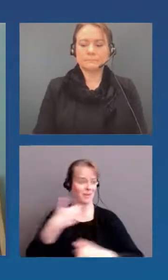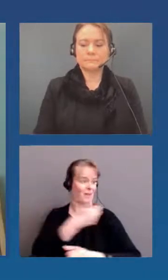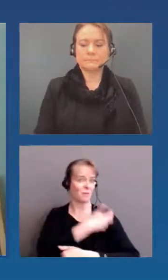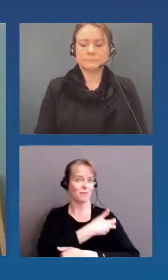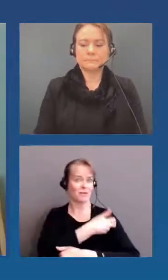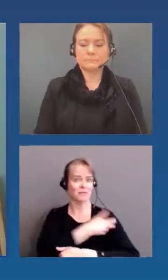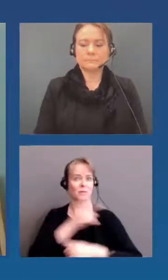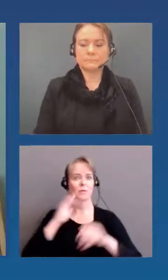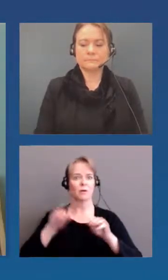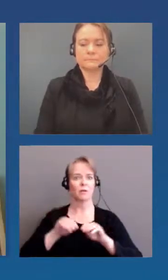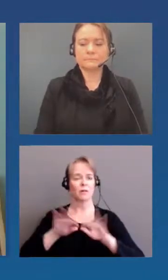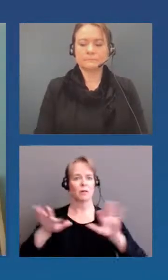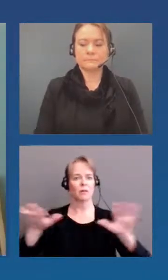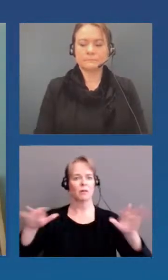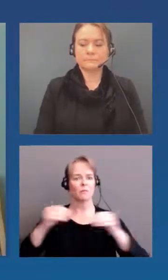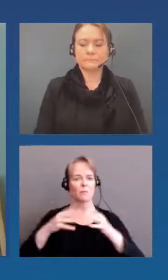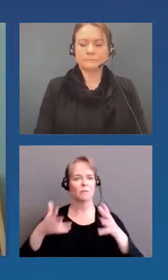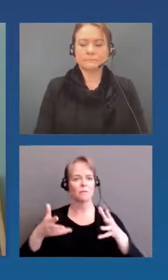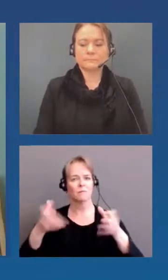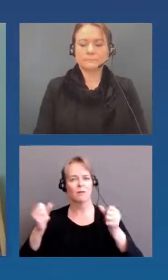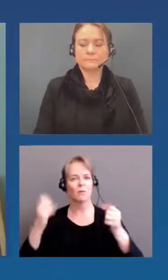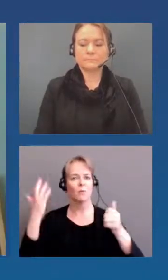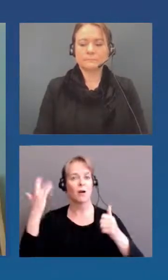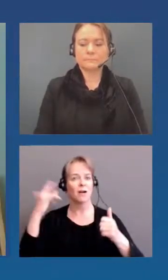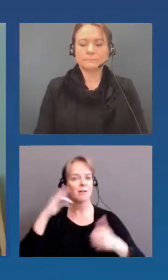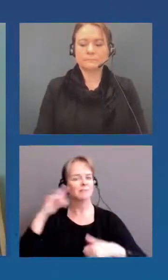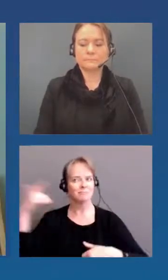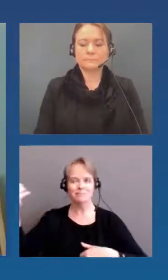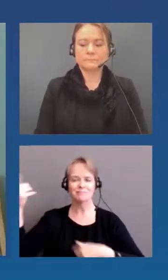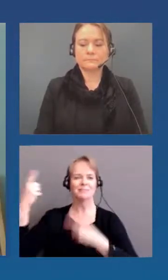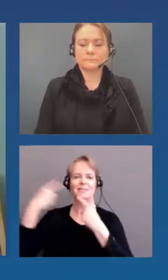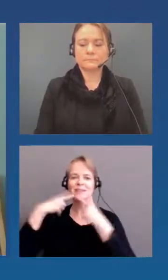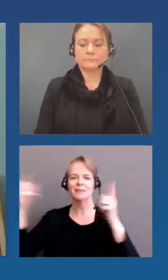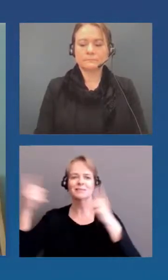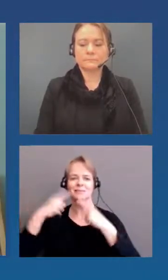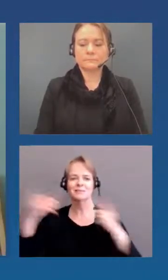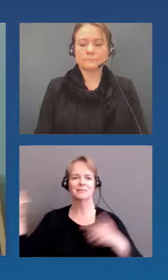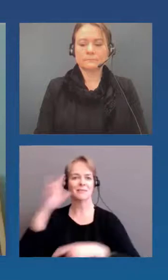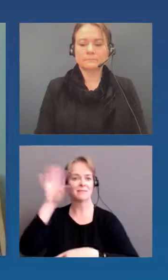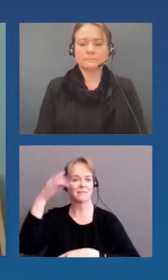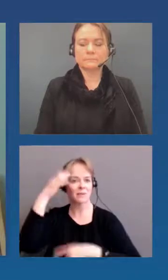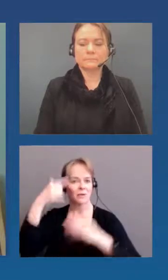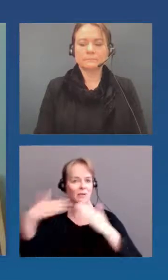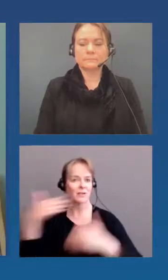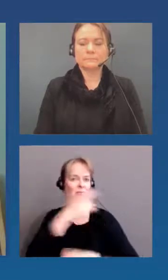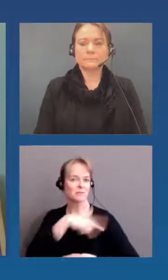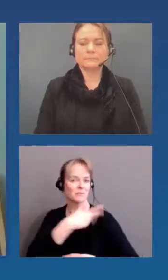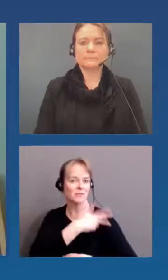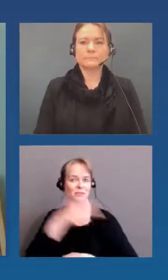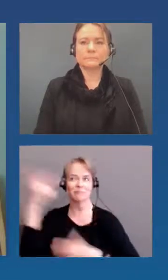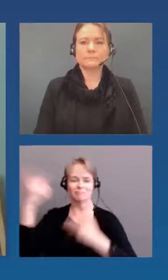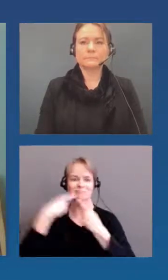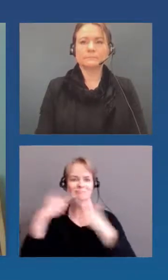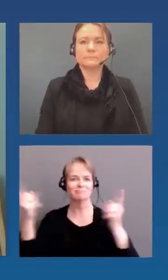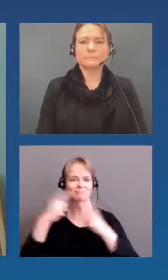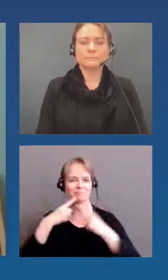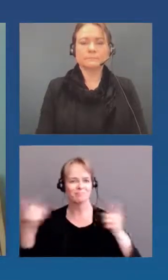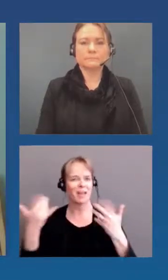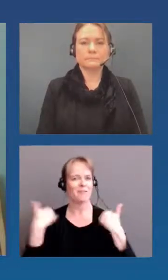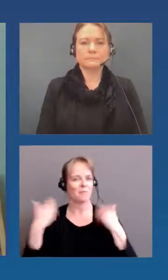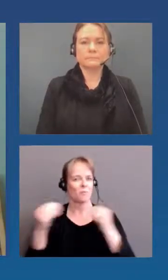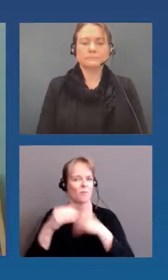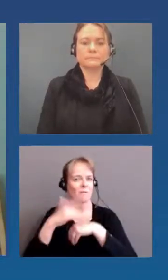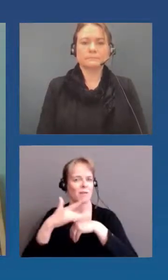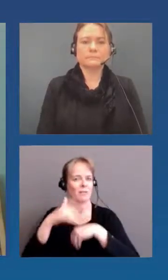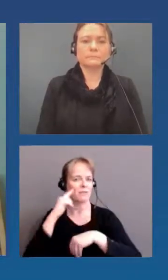recent federal and provincial announcements. And this is great news. It's what we've been waiting for, and I want to thank Mr. DeMonte and